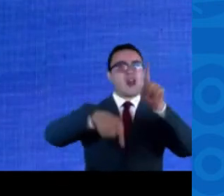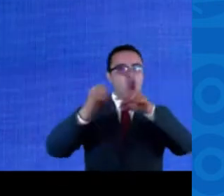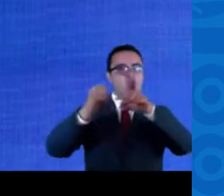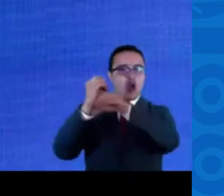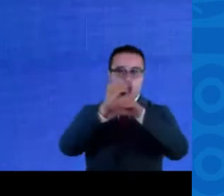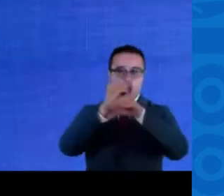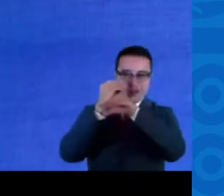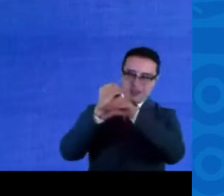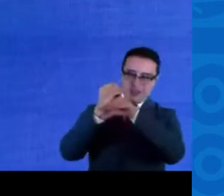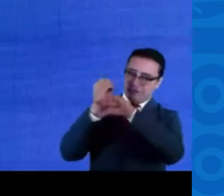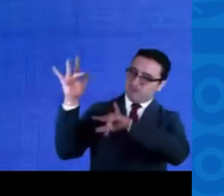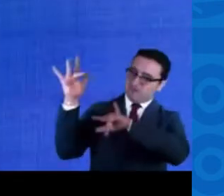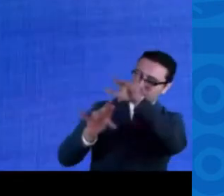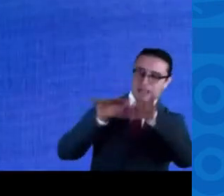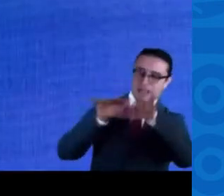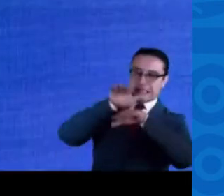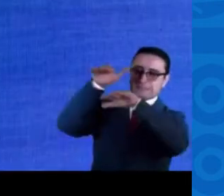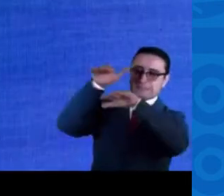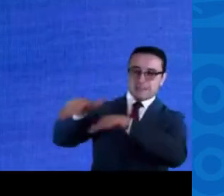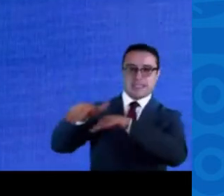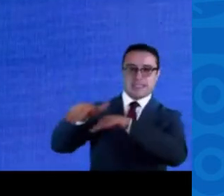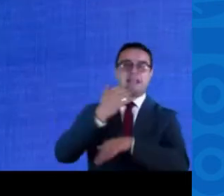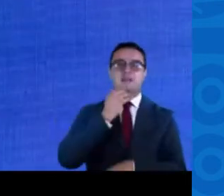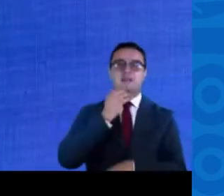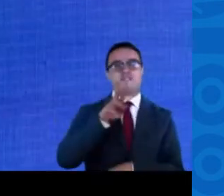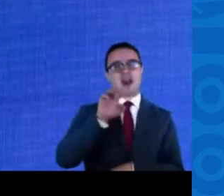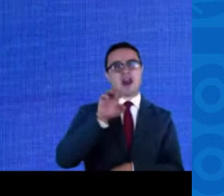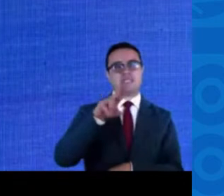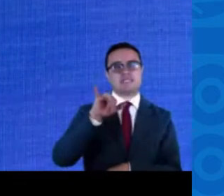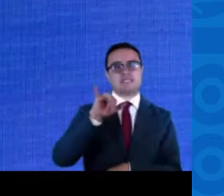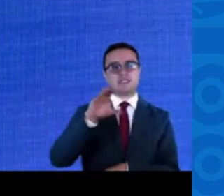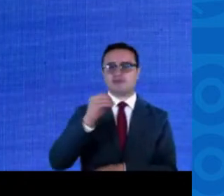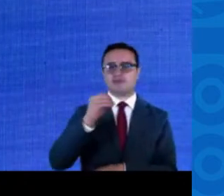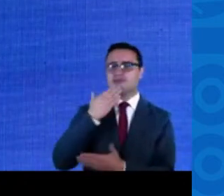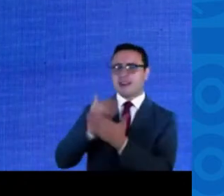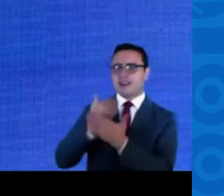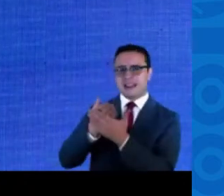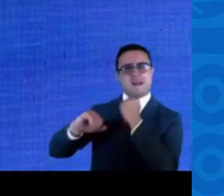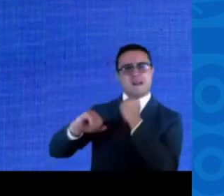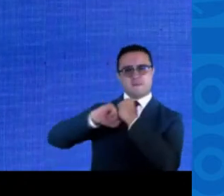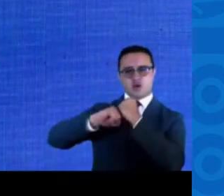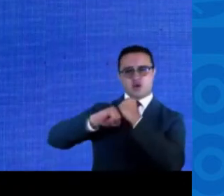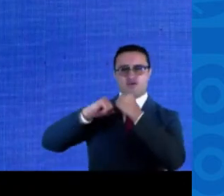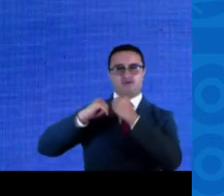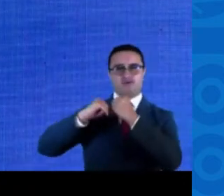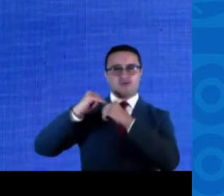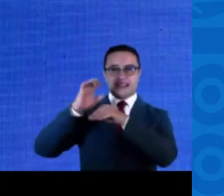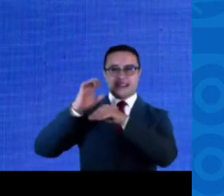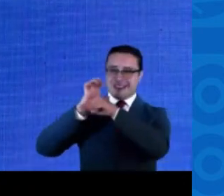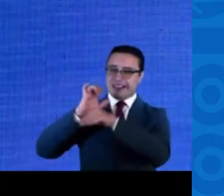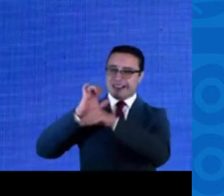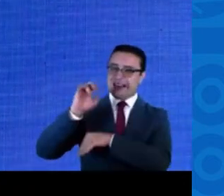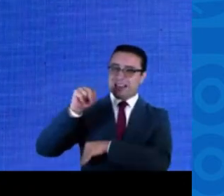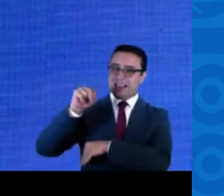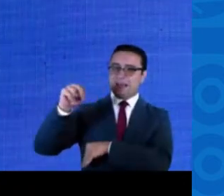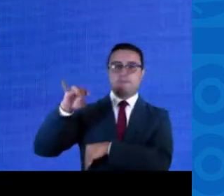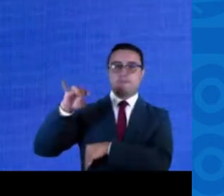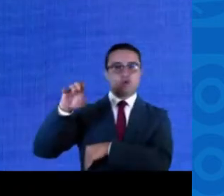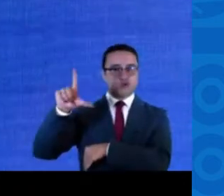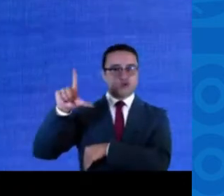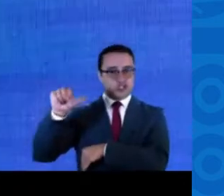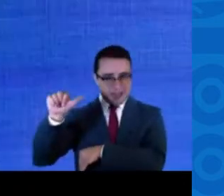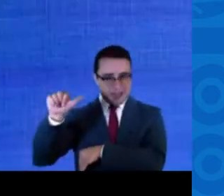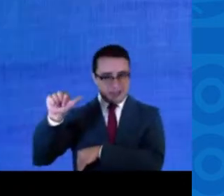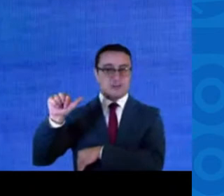and representatives of the different organizations present here. Francisco, thank you for your promotion